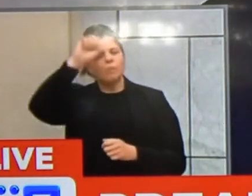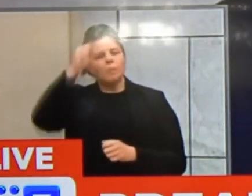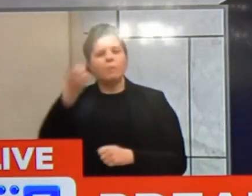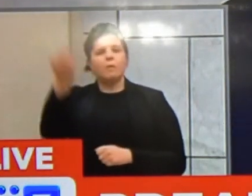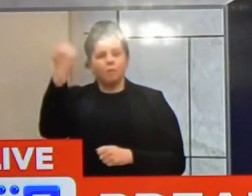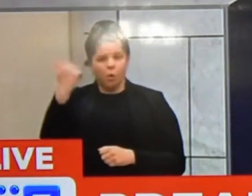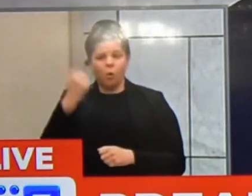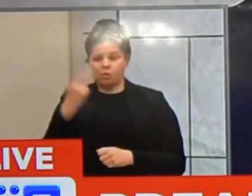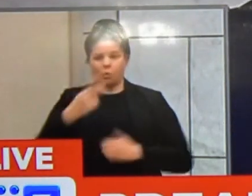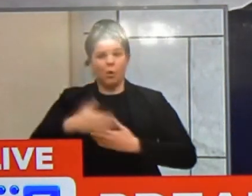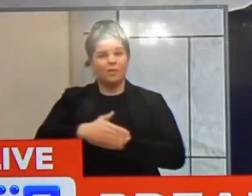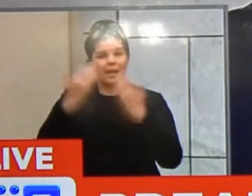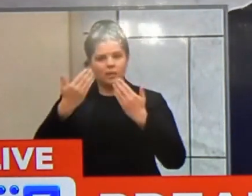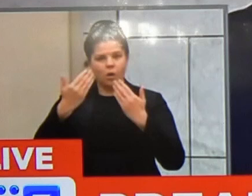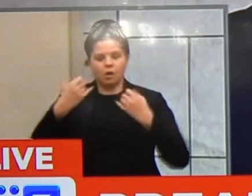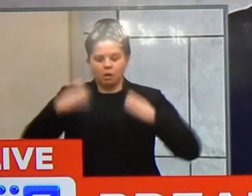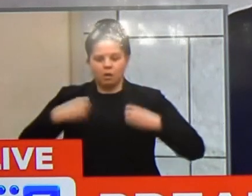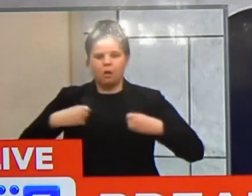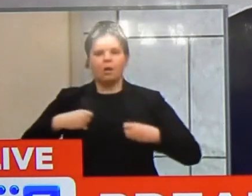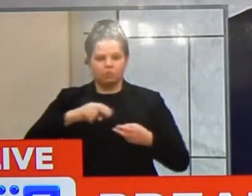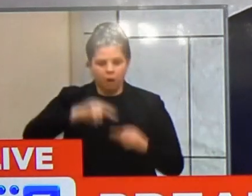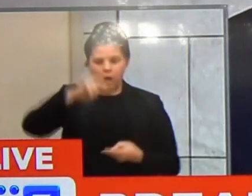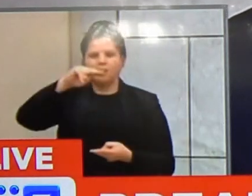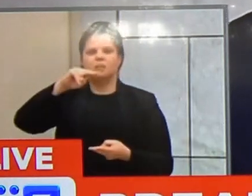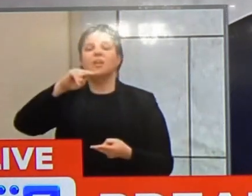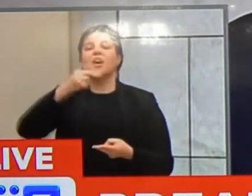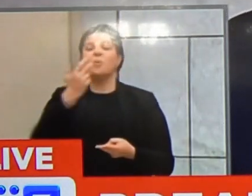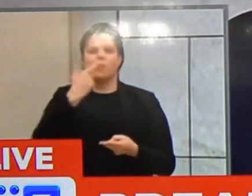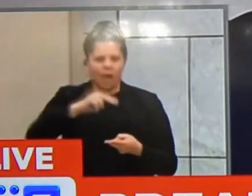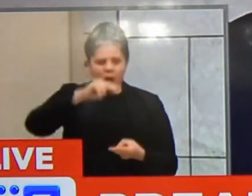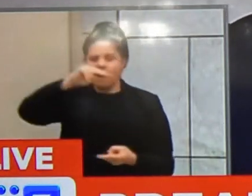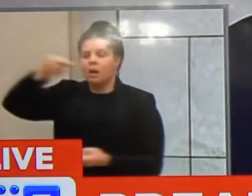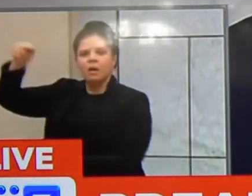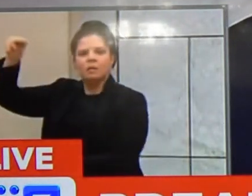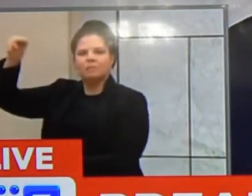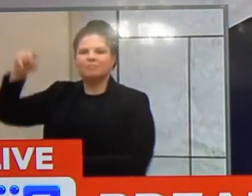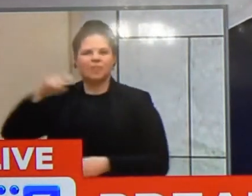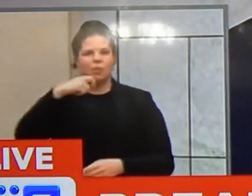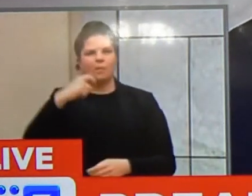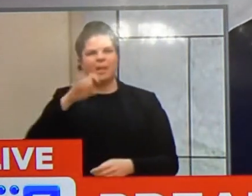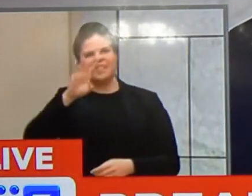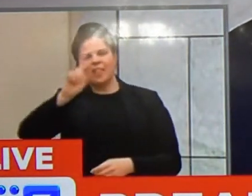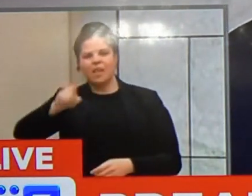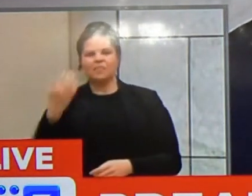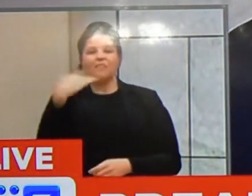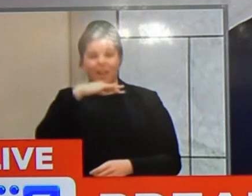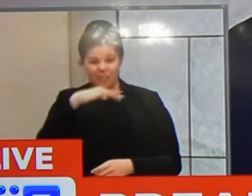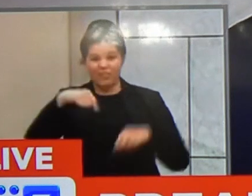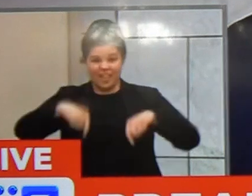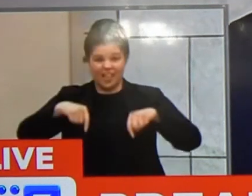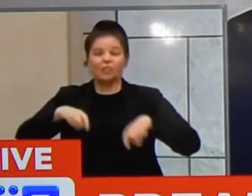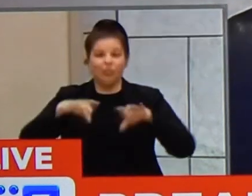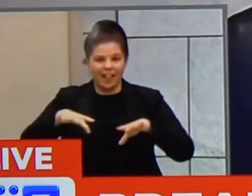it was 12 days ago, we would now have more than 10,500 cases in this country. There'd be